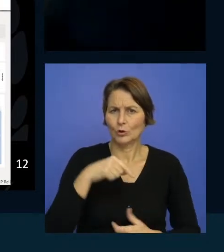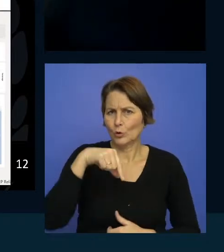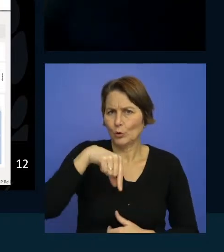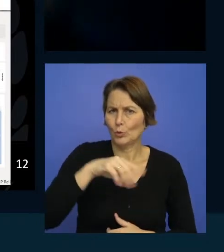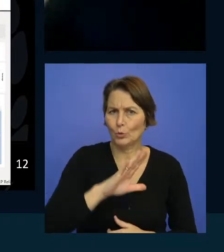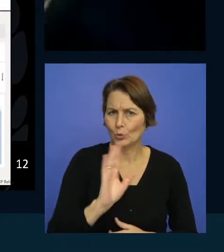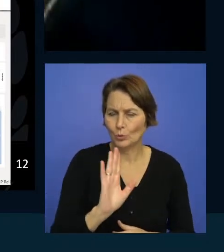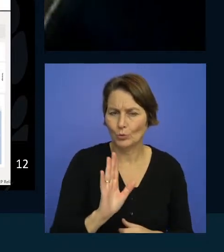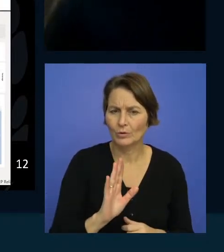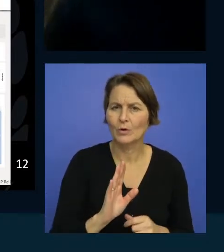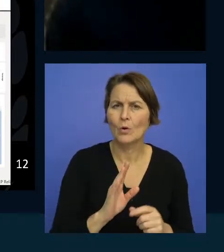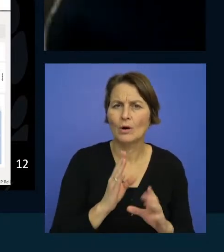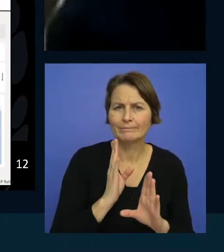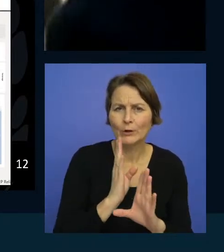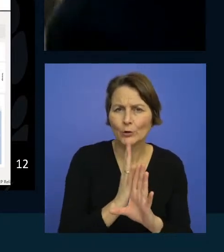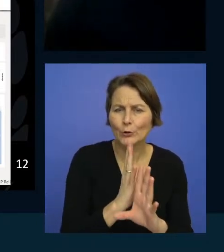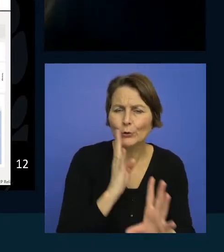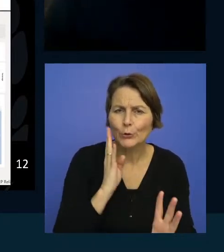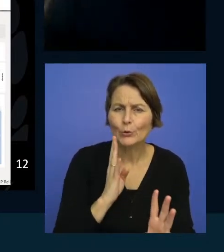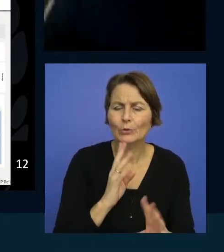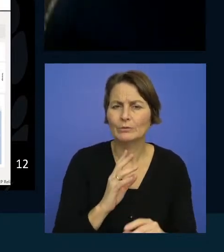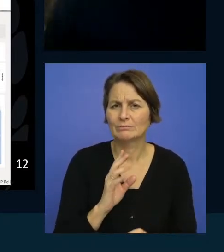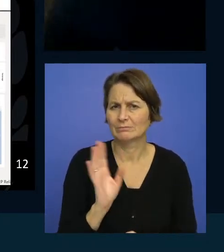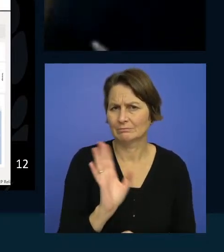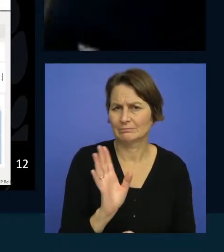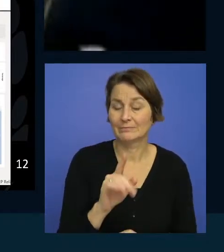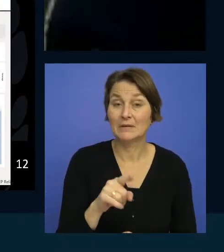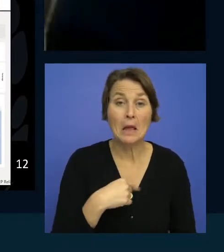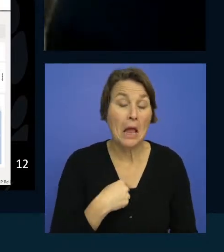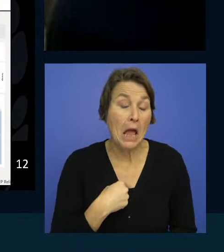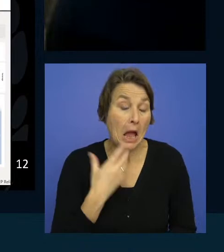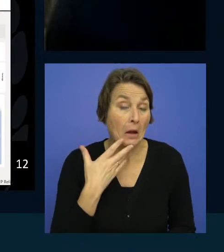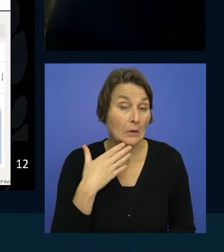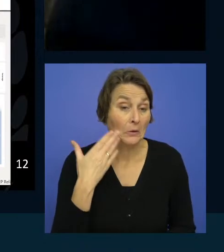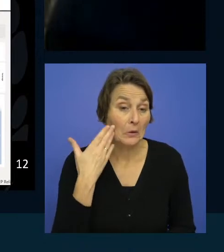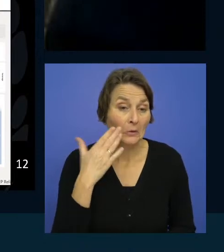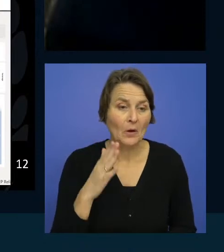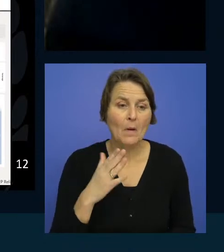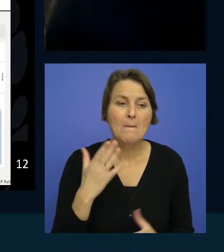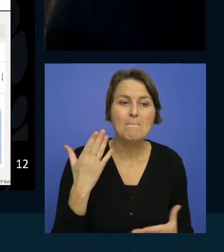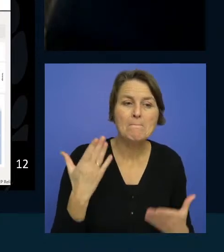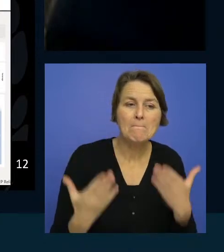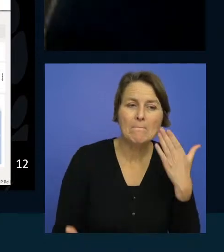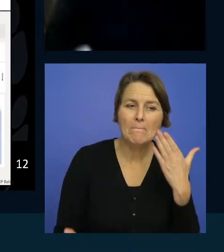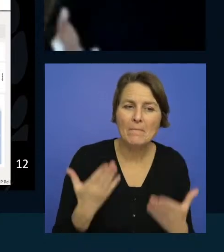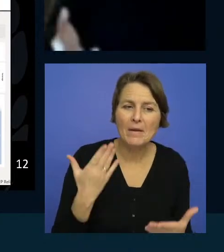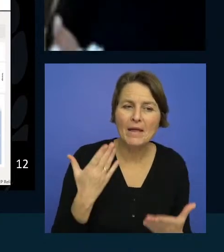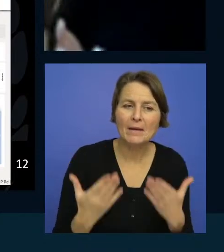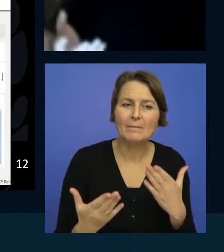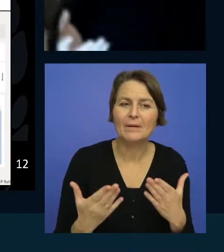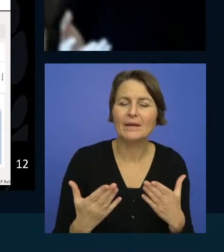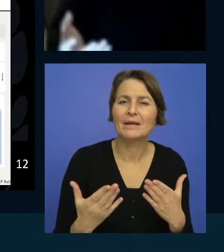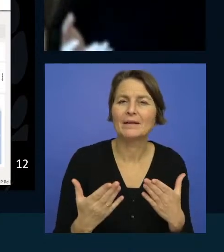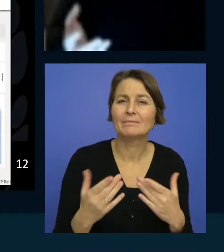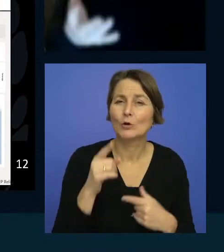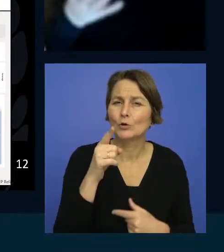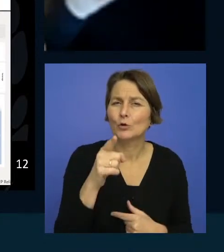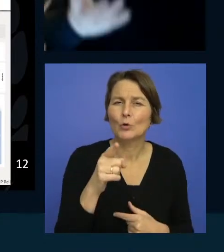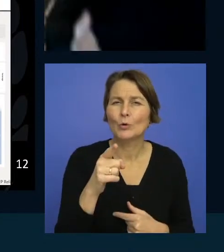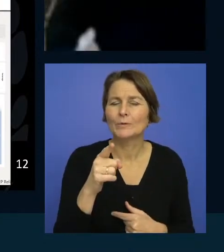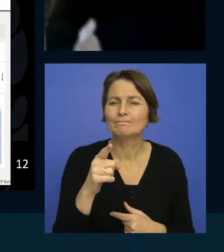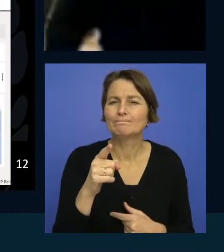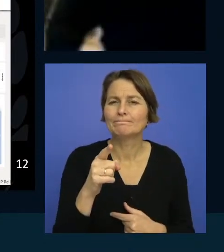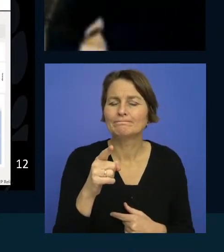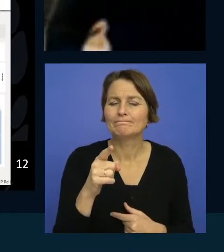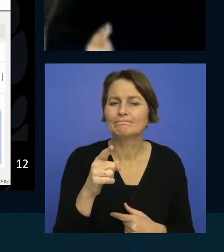But maybe, I don't know this, but I'm just speculating, maybe it's possible to